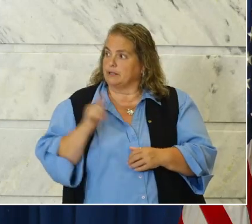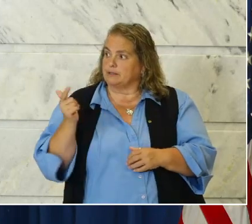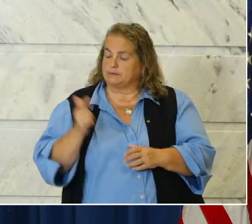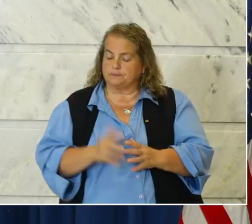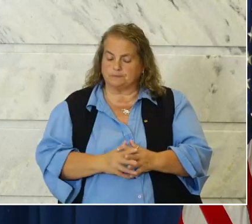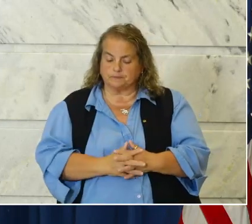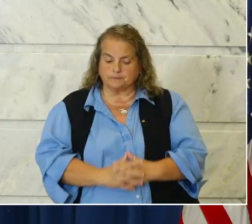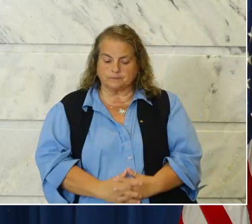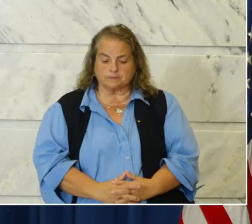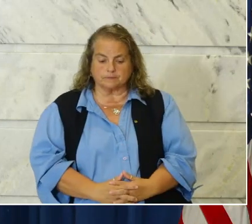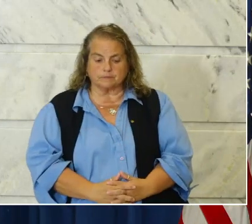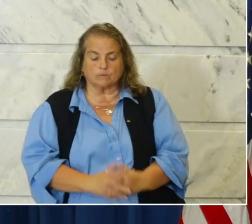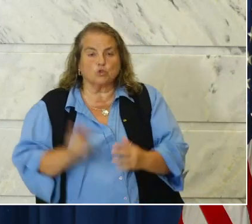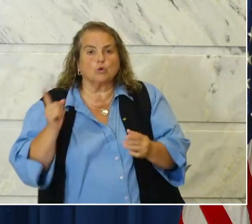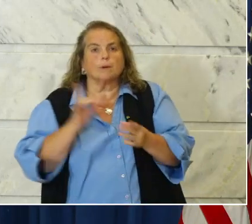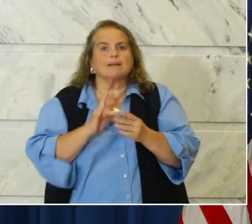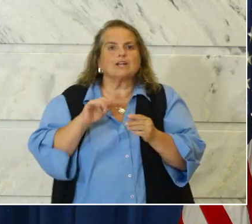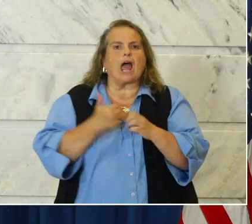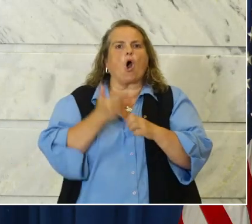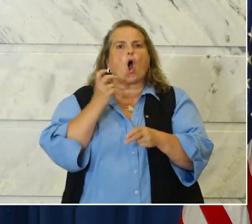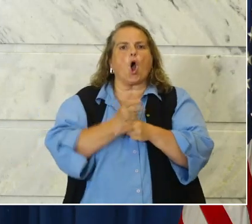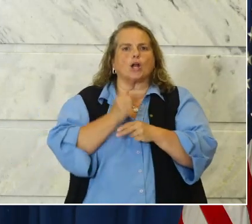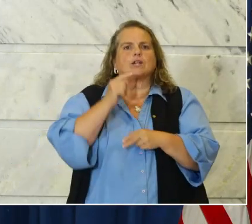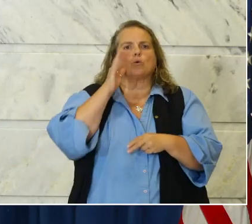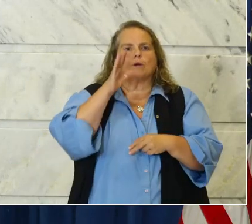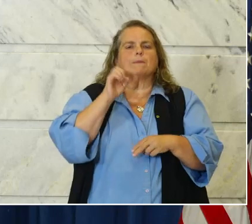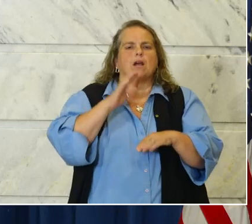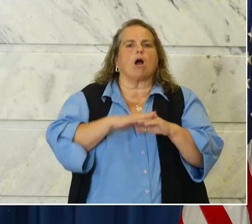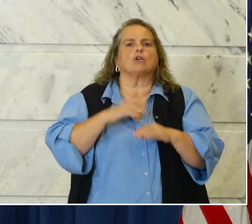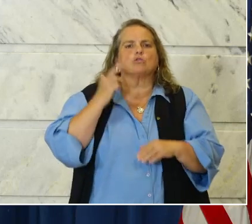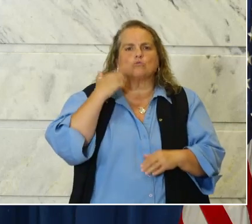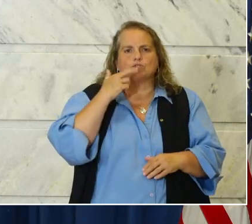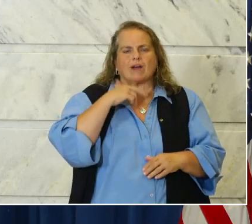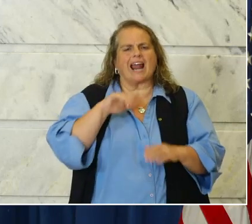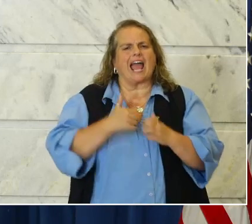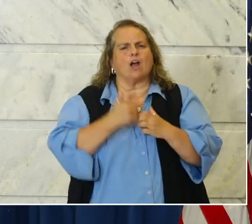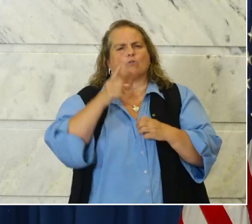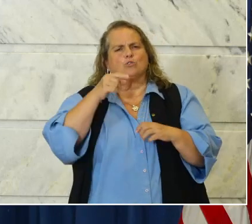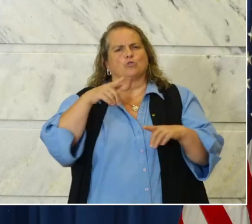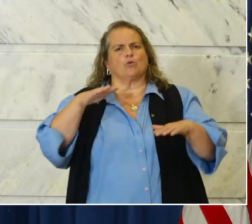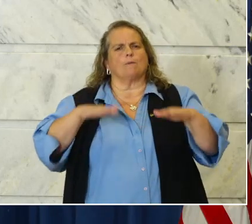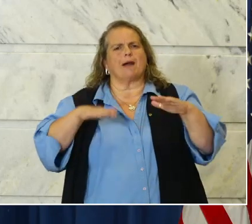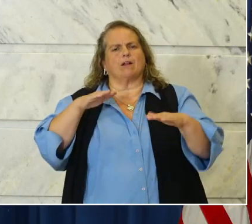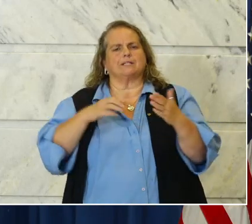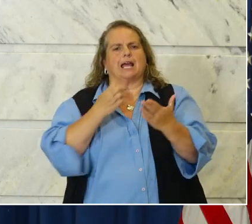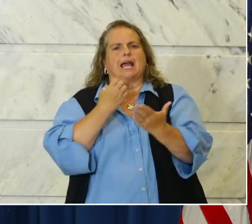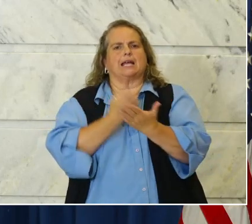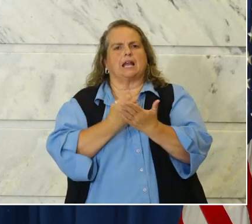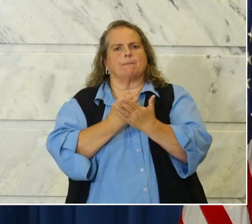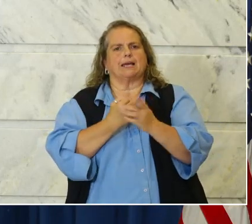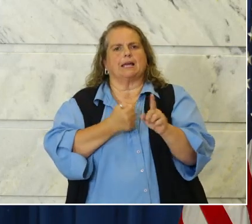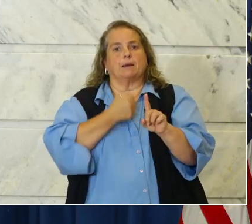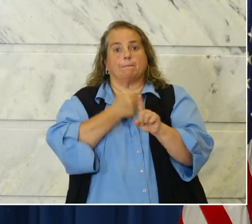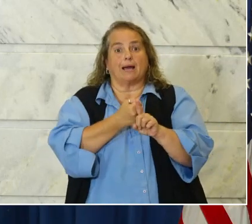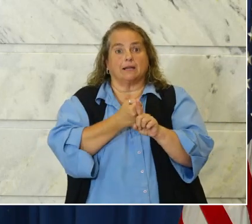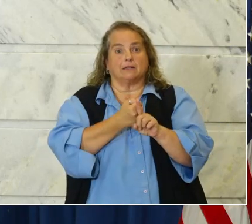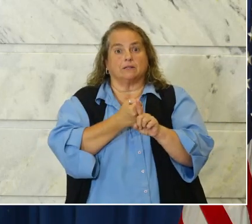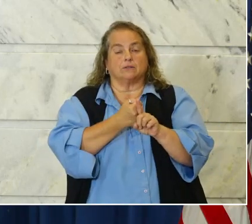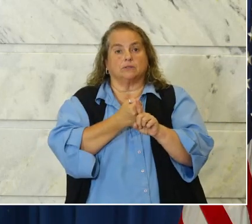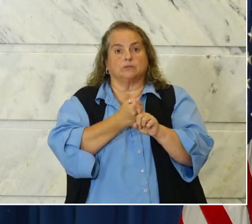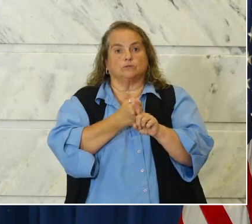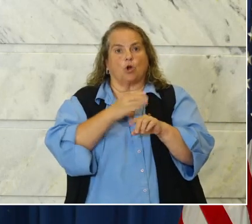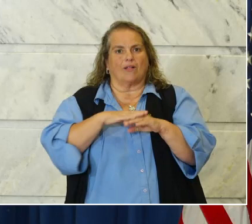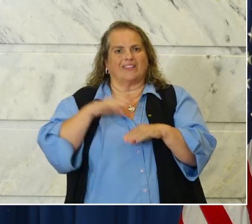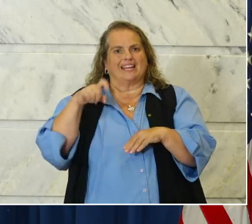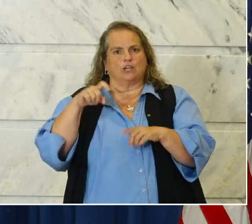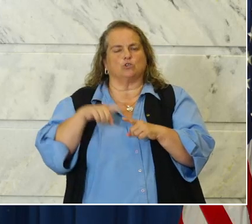You mentioned how far this is going to be on restaurants. Yeah. How do you balance that economic impact, job impact on